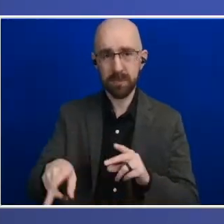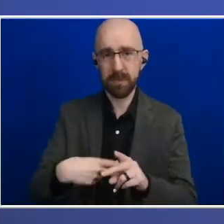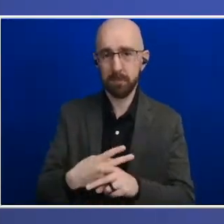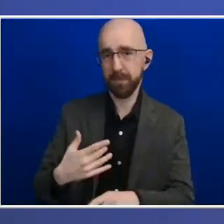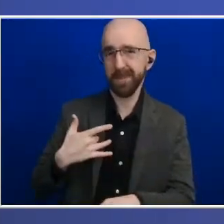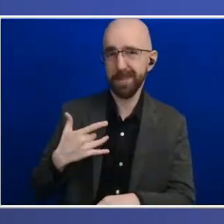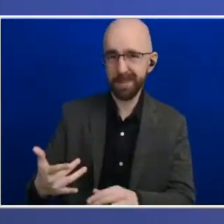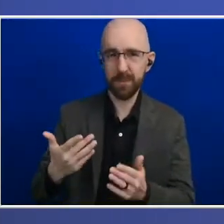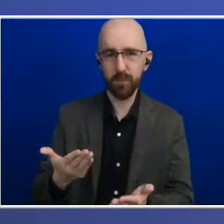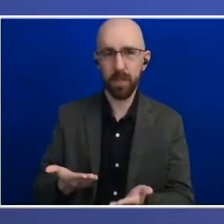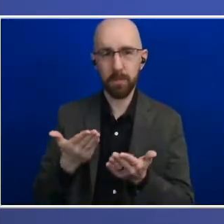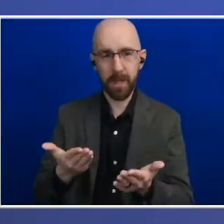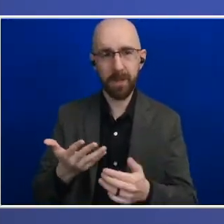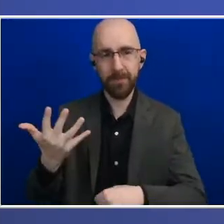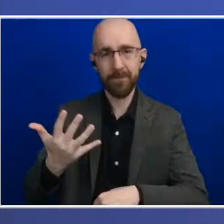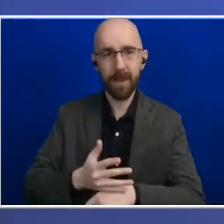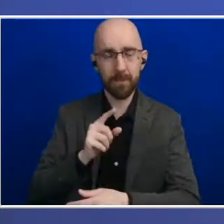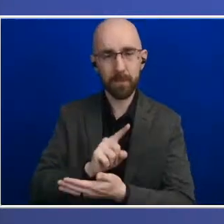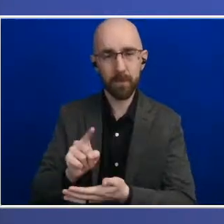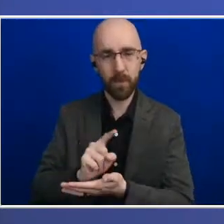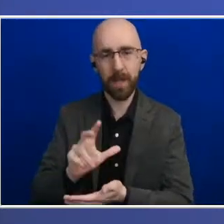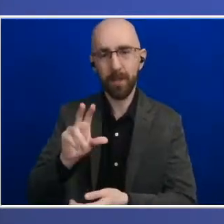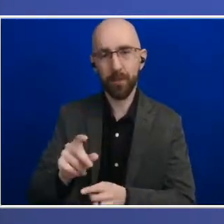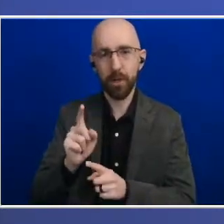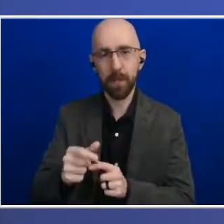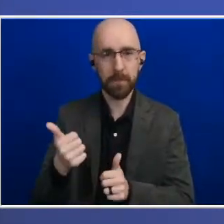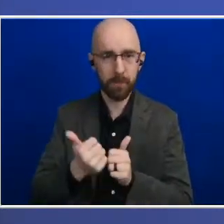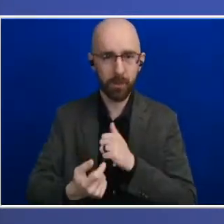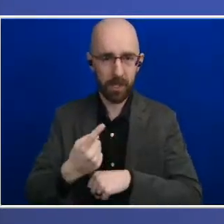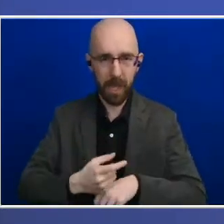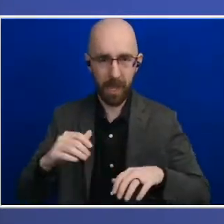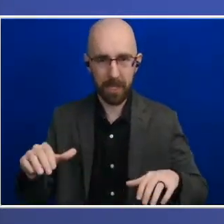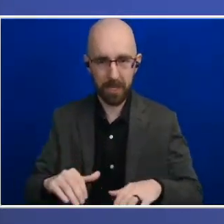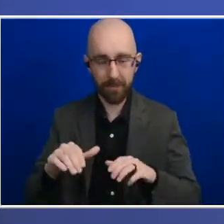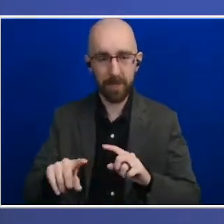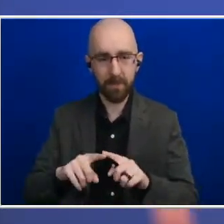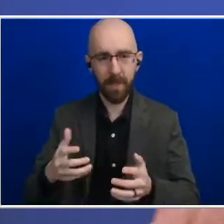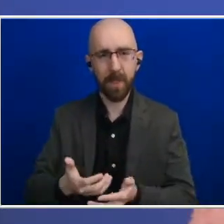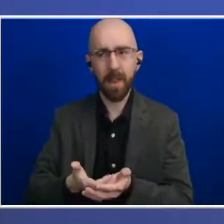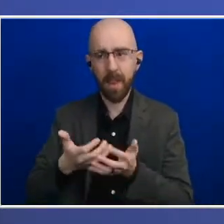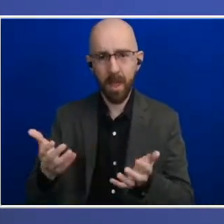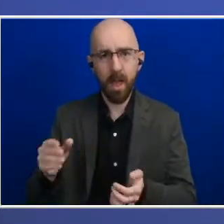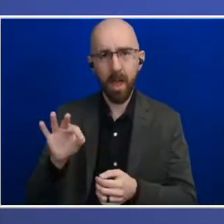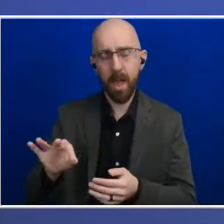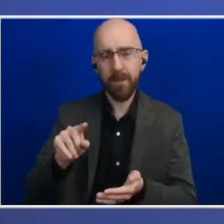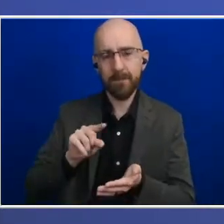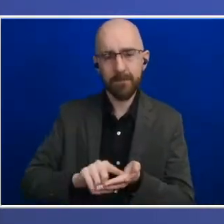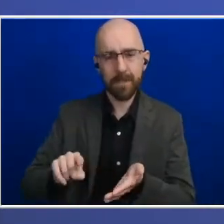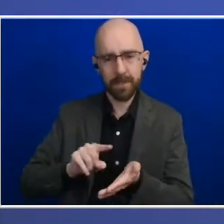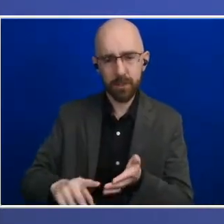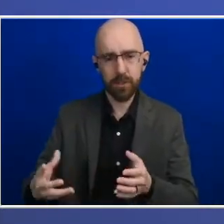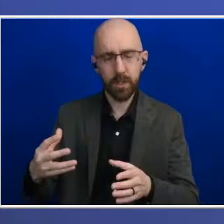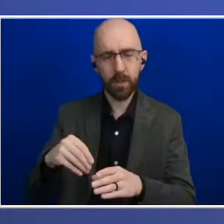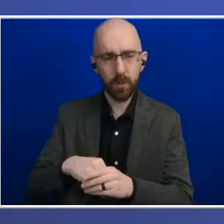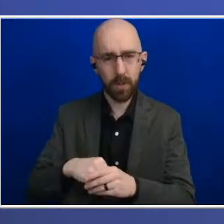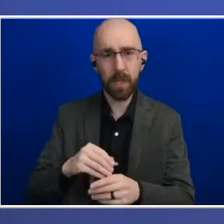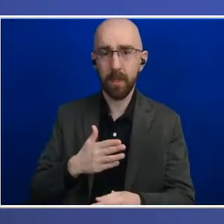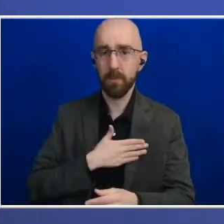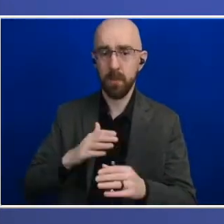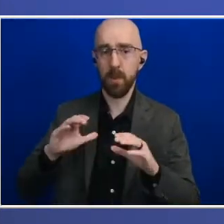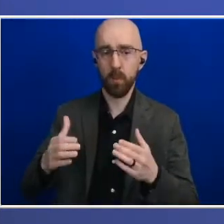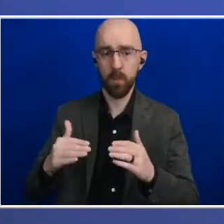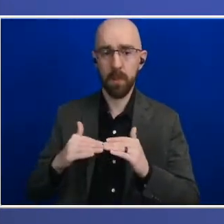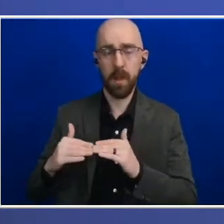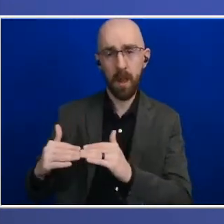5 times a week, 30 minutes a day activity. But there's a lot of investigation, including in my group with my colleagues, Ken